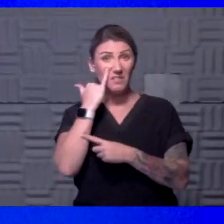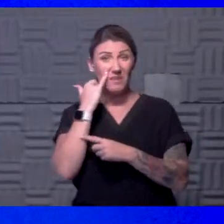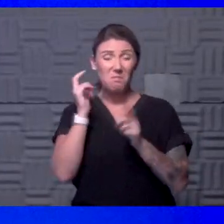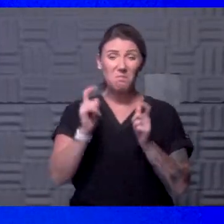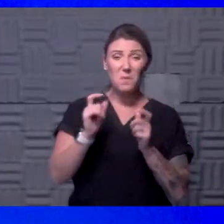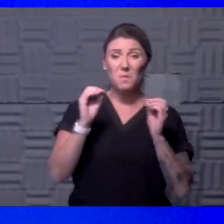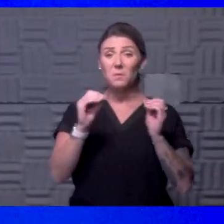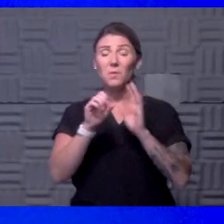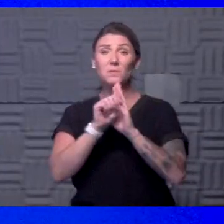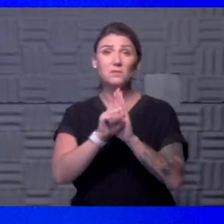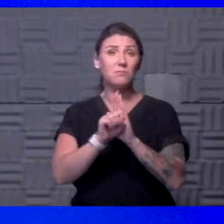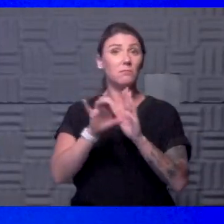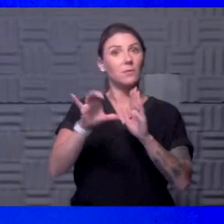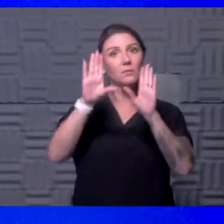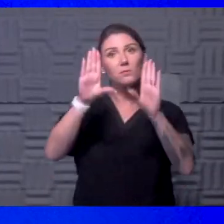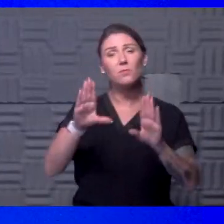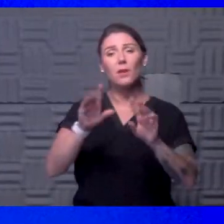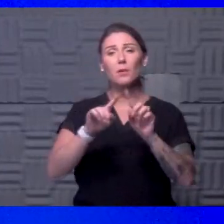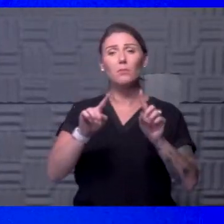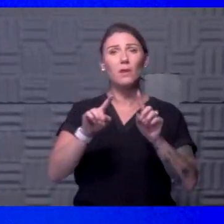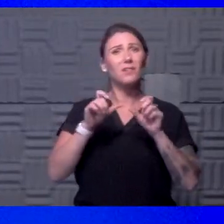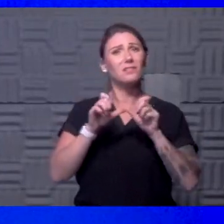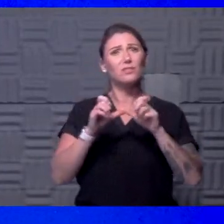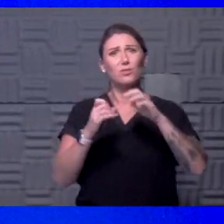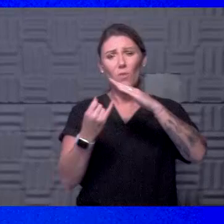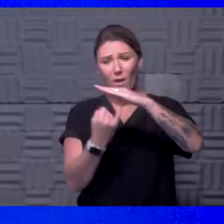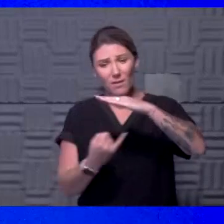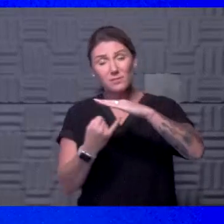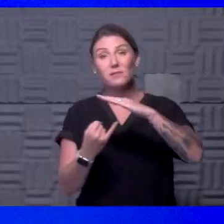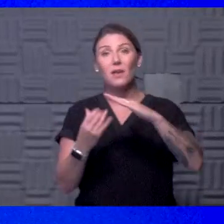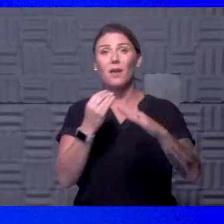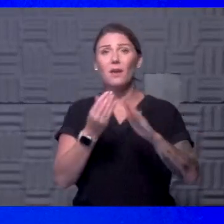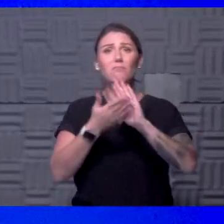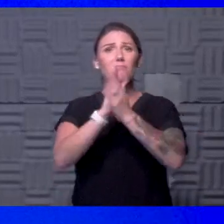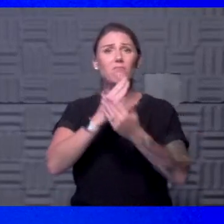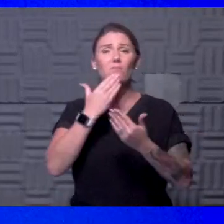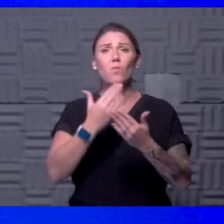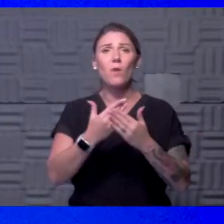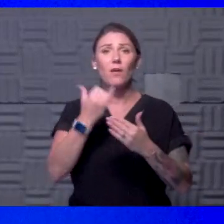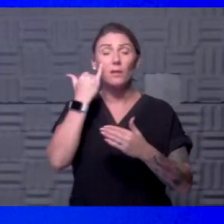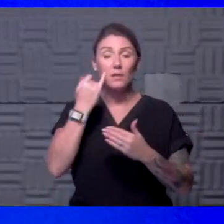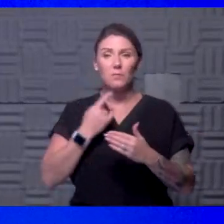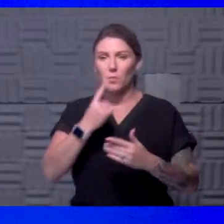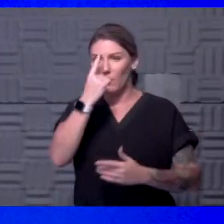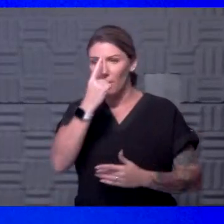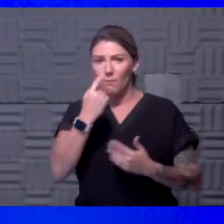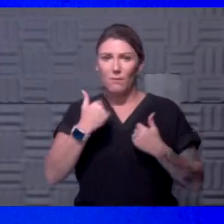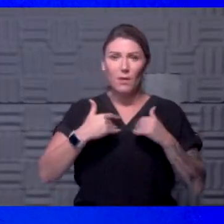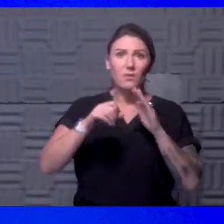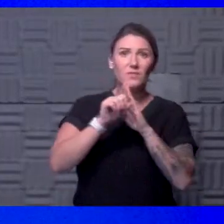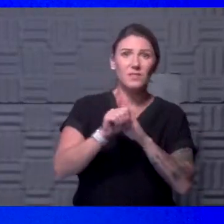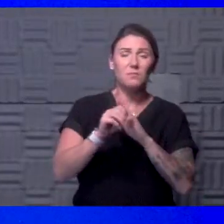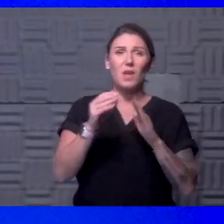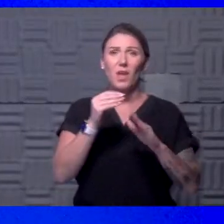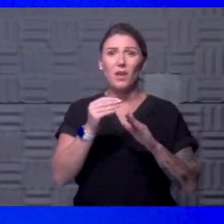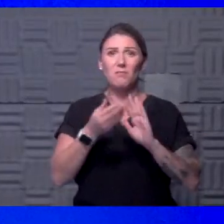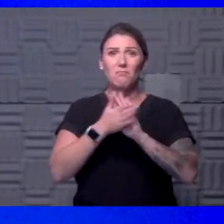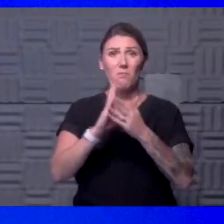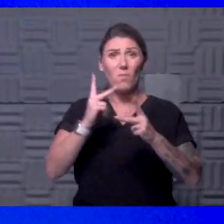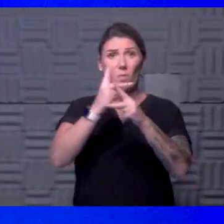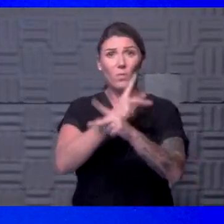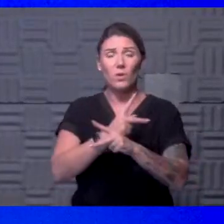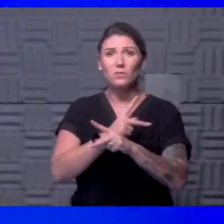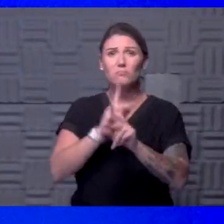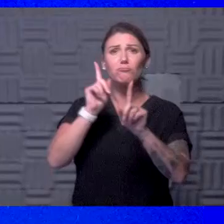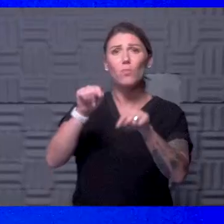great. We want to continue that. Stay isolated and get well. Certainly if you think you are having symptoms and they are progressing, then seek